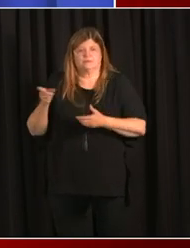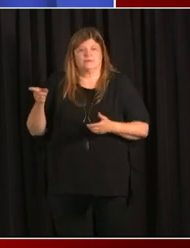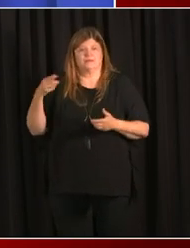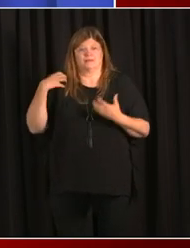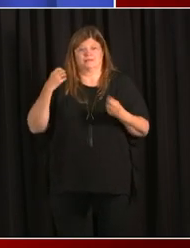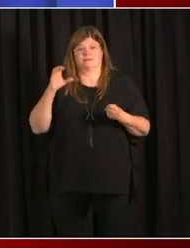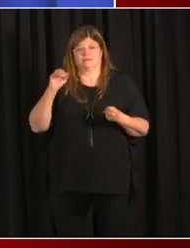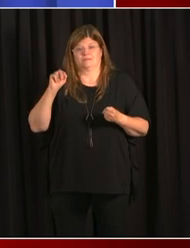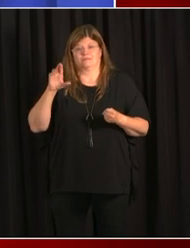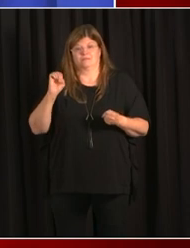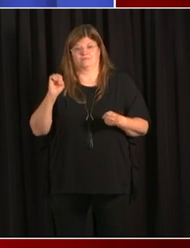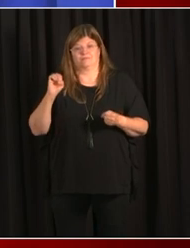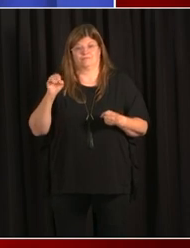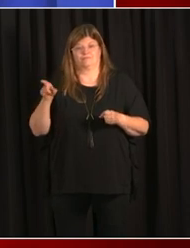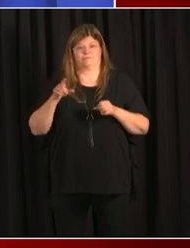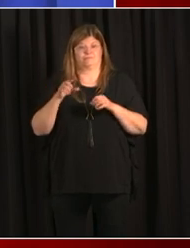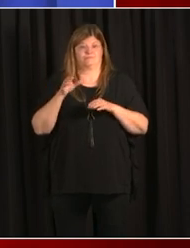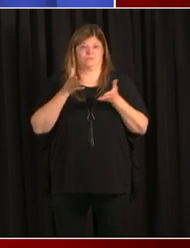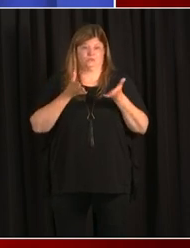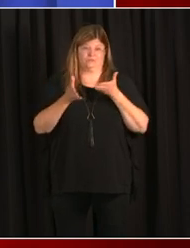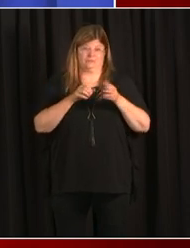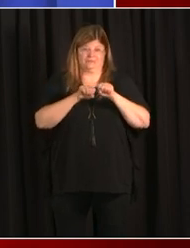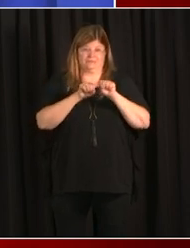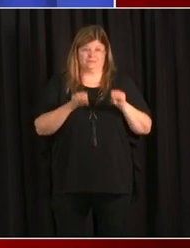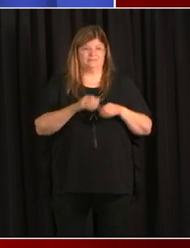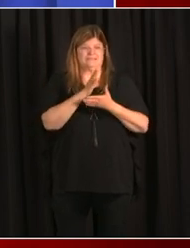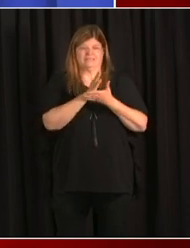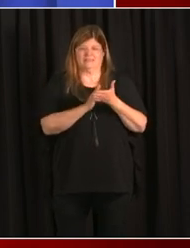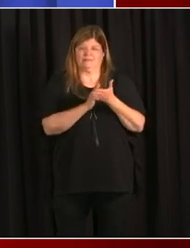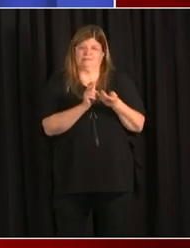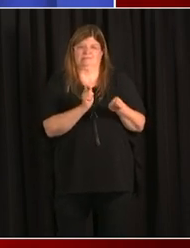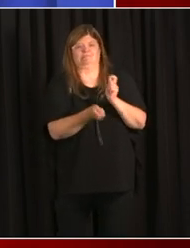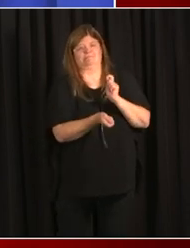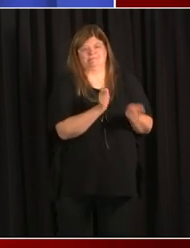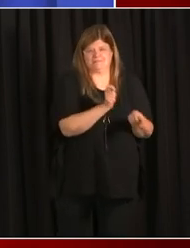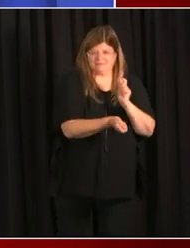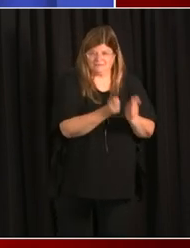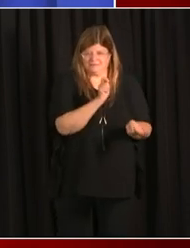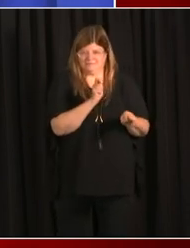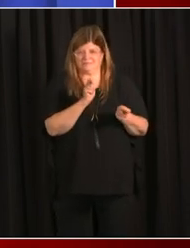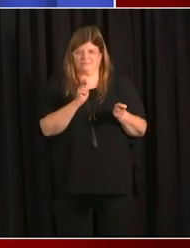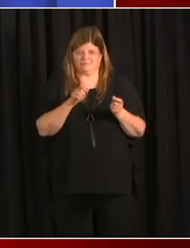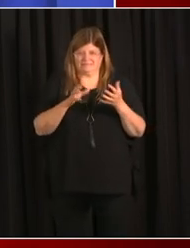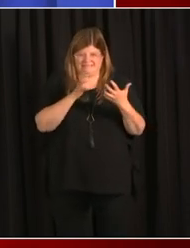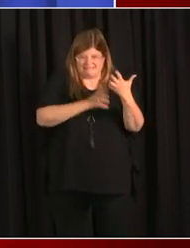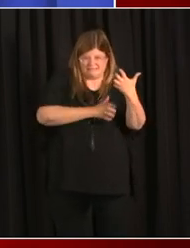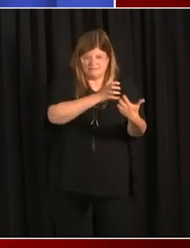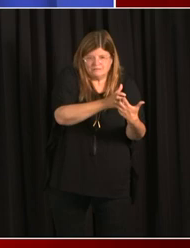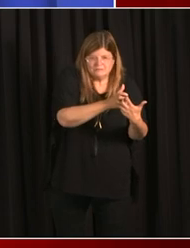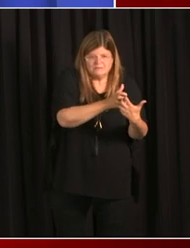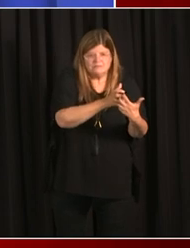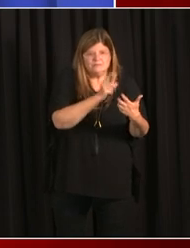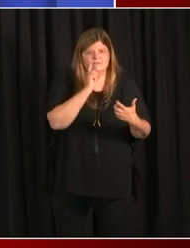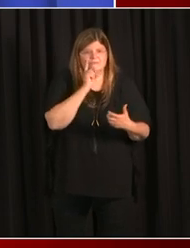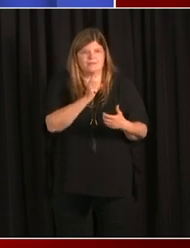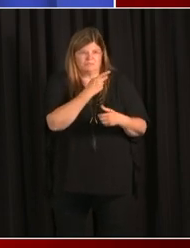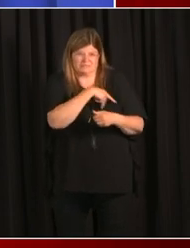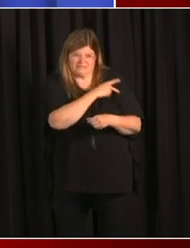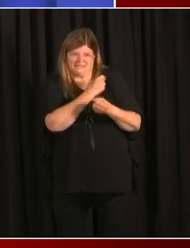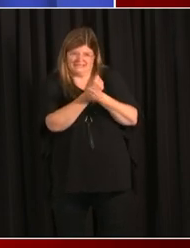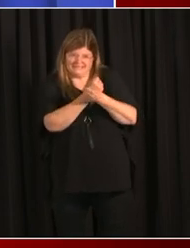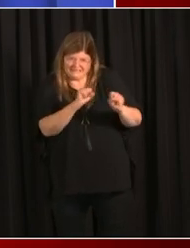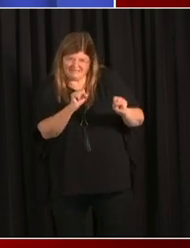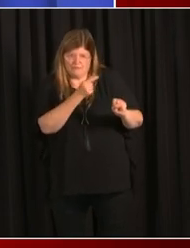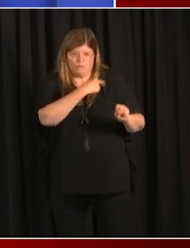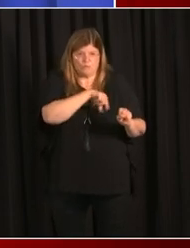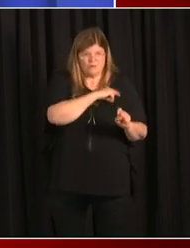made some modifications to be able to adjust for patient safety and quality. And in doing